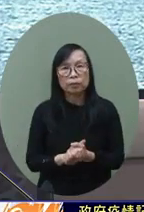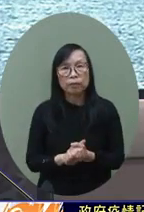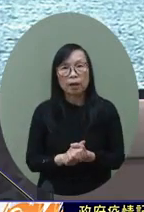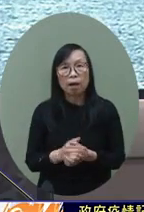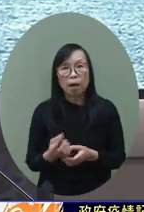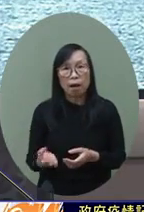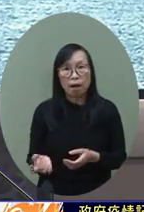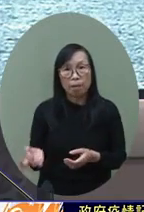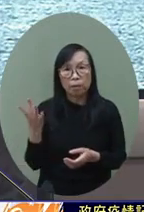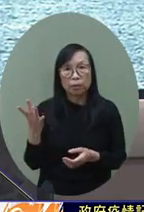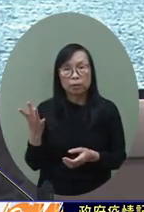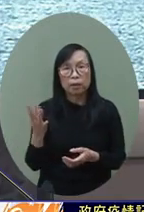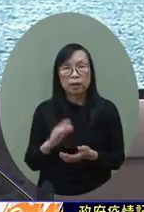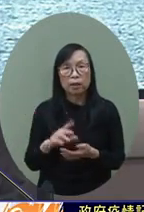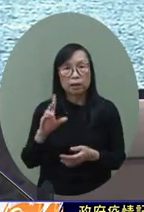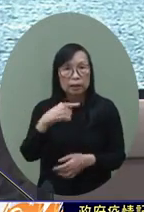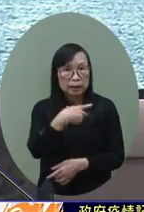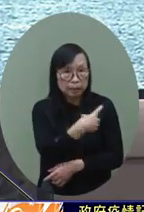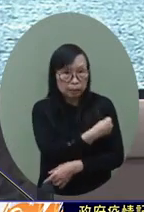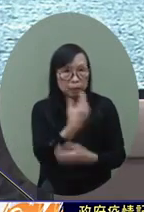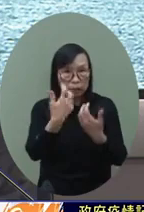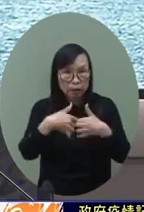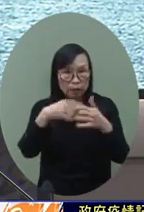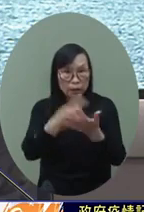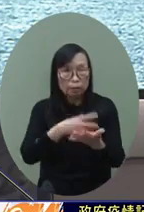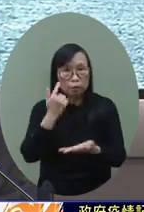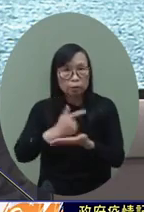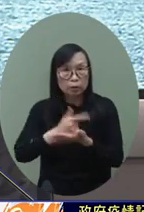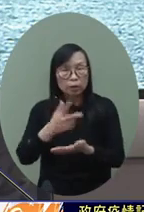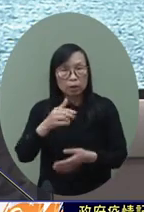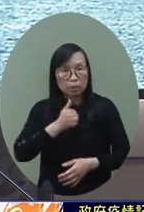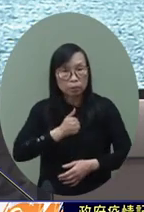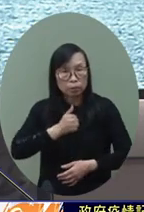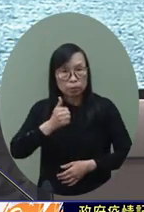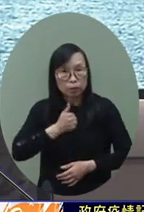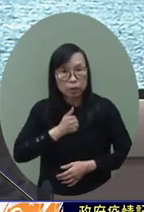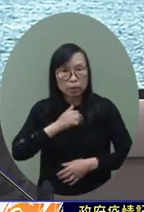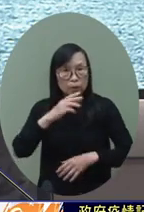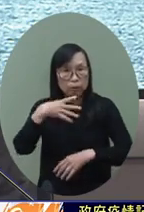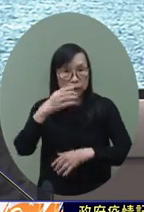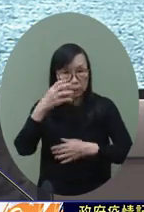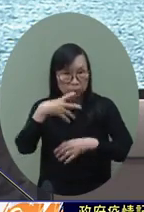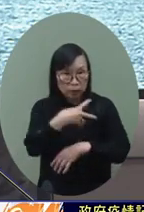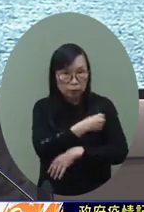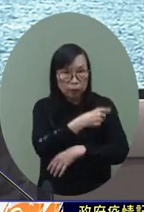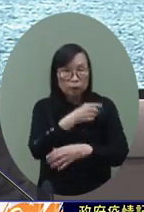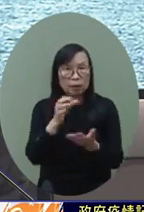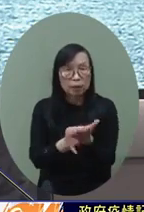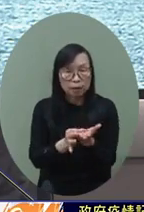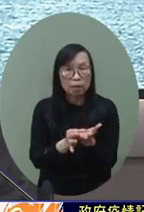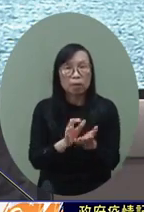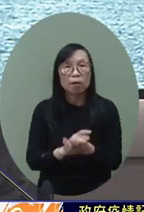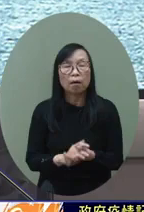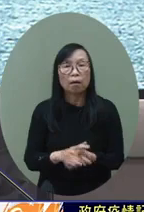also important. We have to set up enough venues. We have to arrange healthcare professionals to